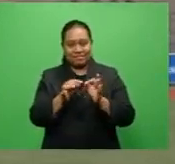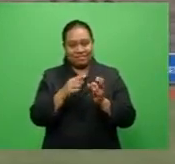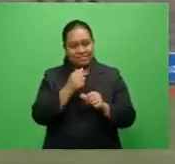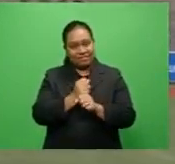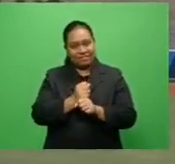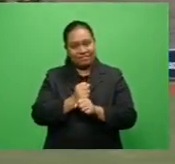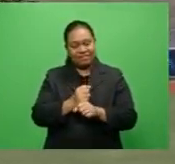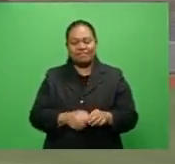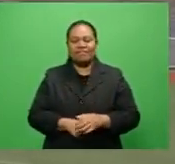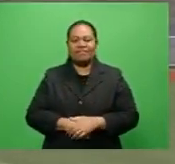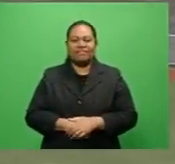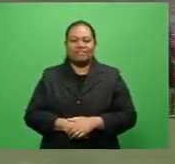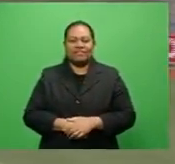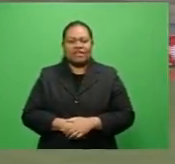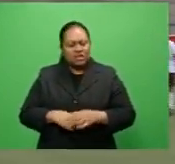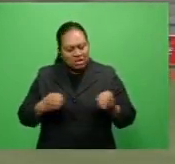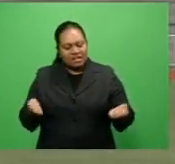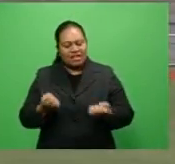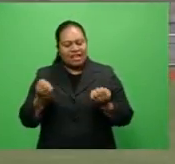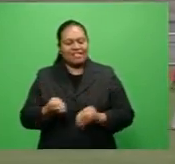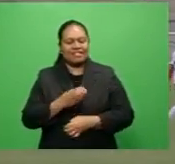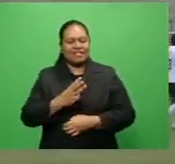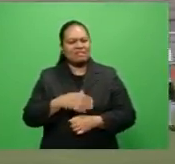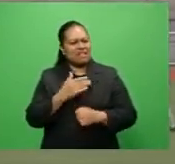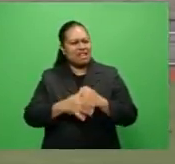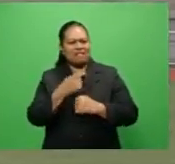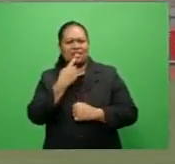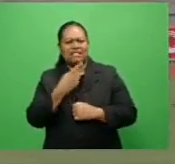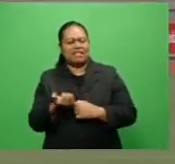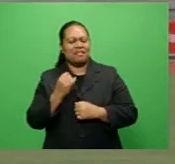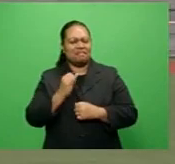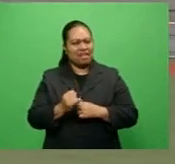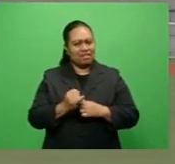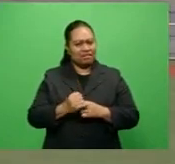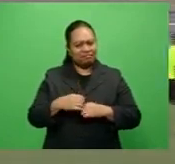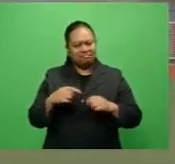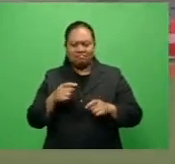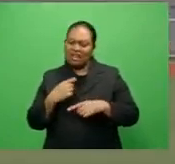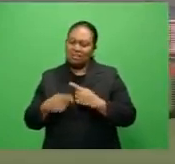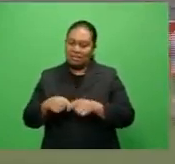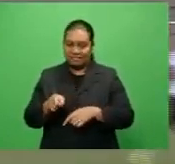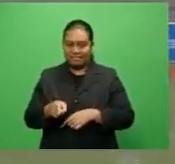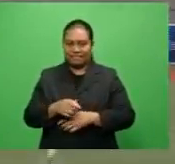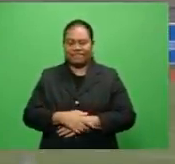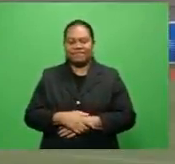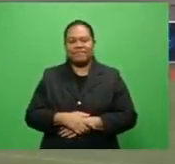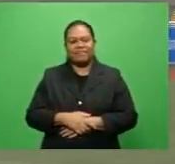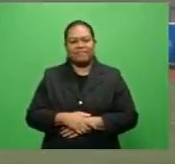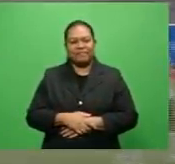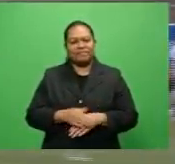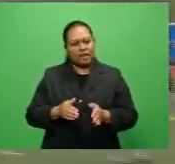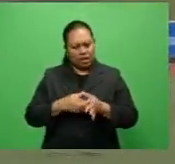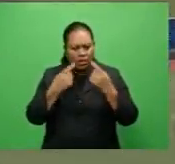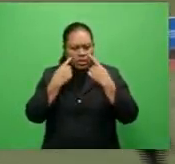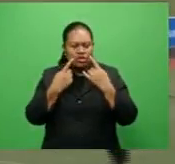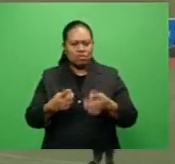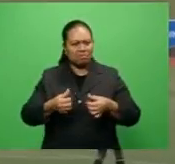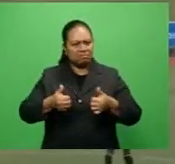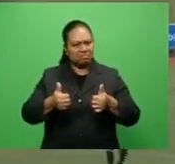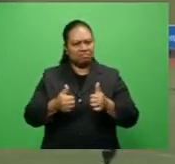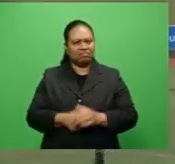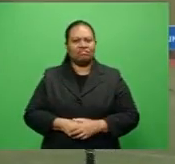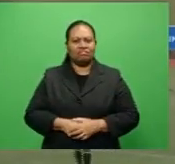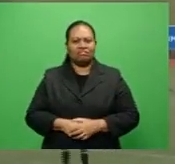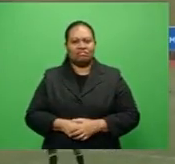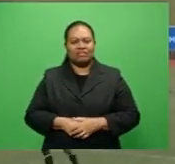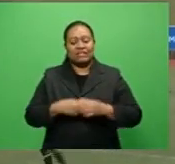we always encouraged him. We did not say that he was a bad player or a bad striker. I mean, now he's showing it. It was just a matter of